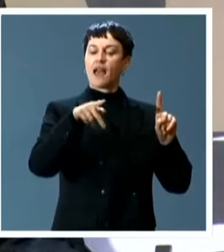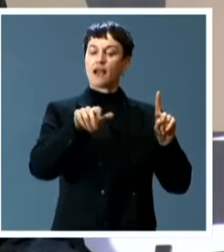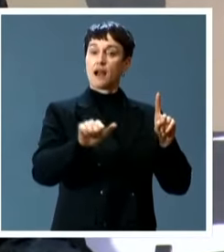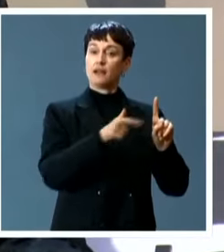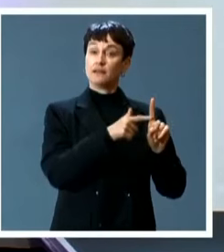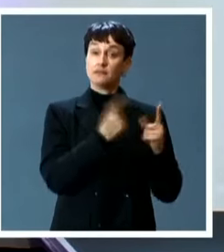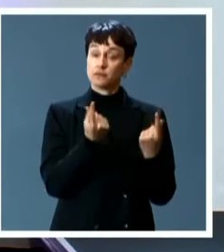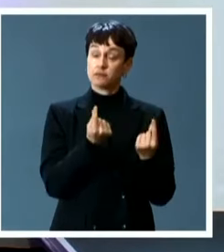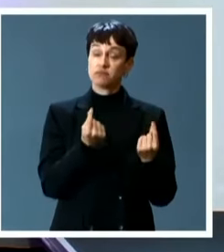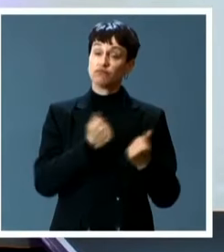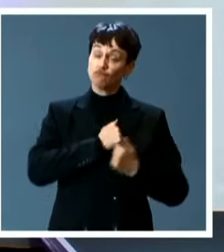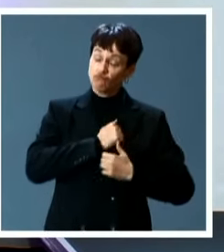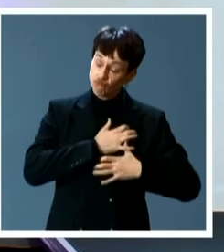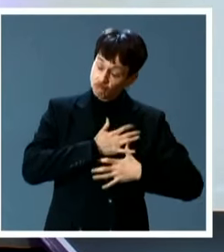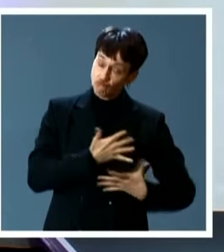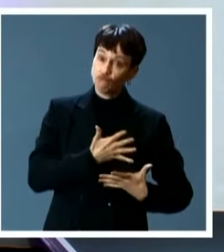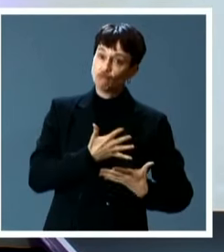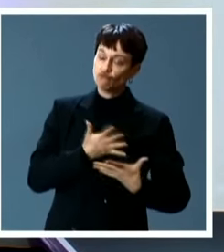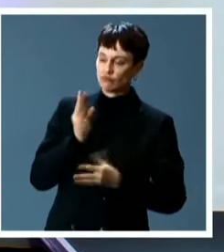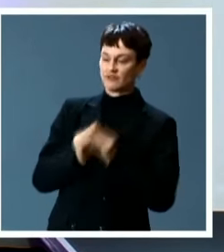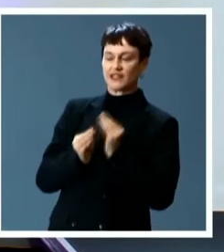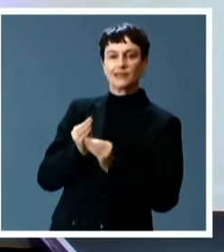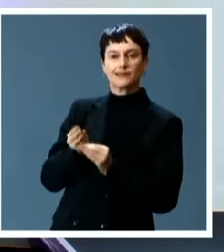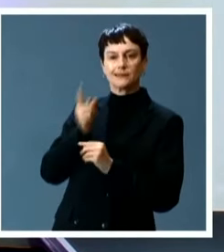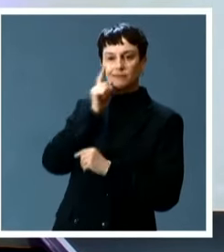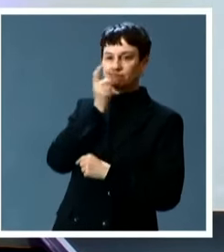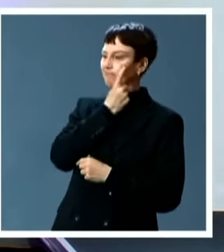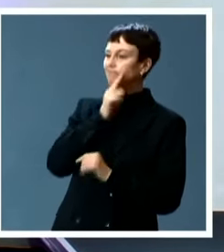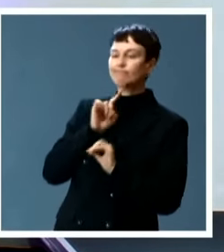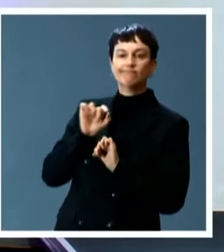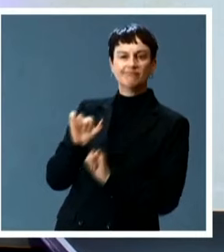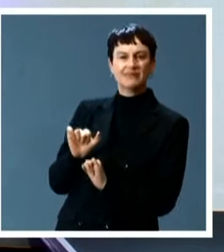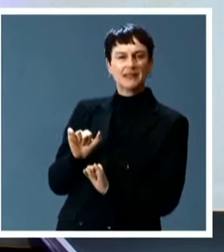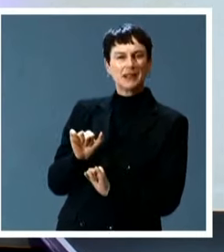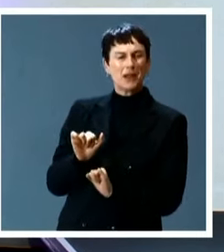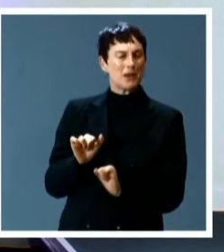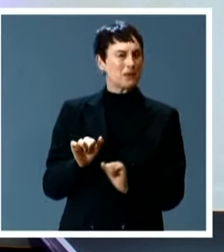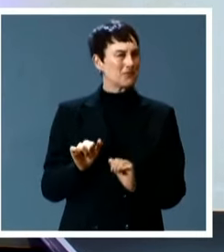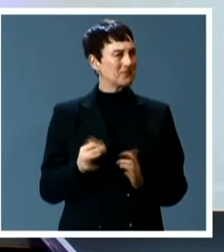restored. But it can't be right that vulnerable